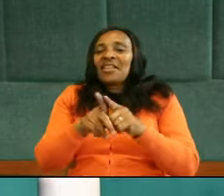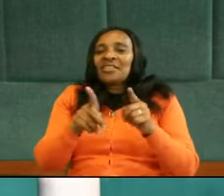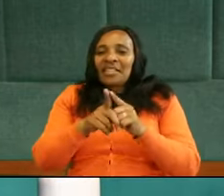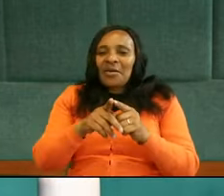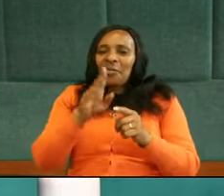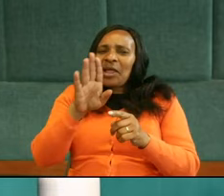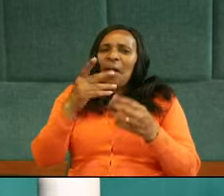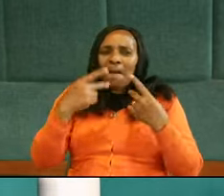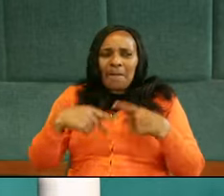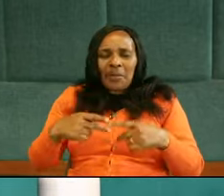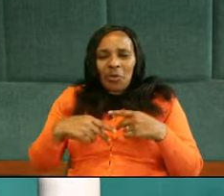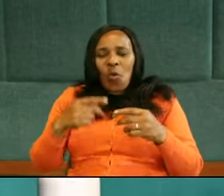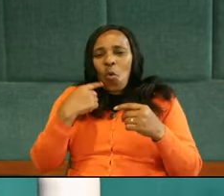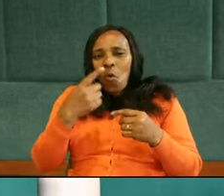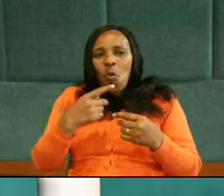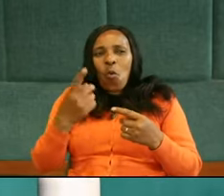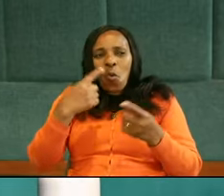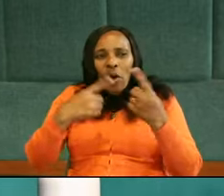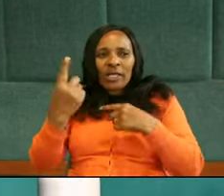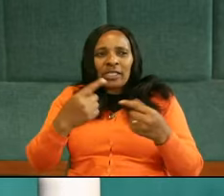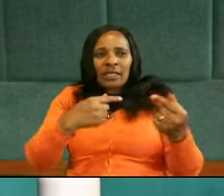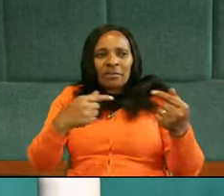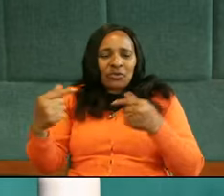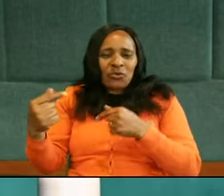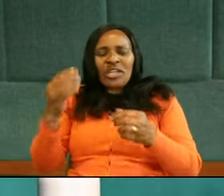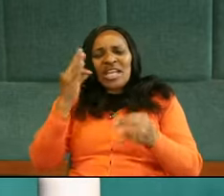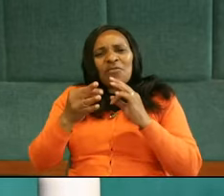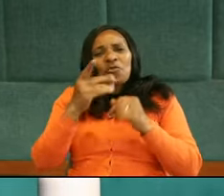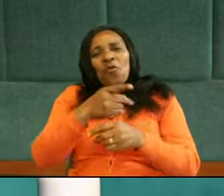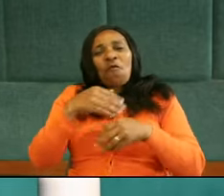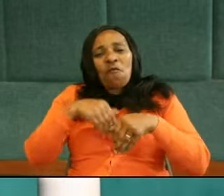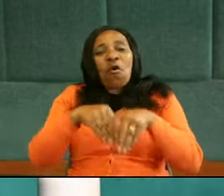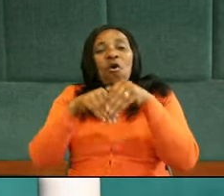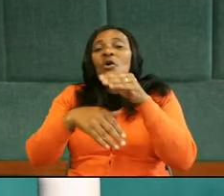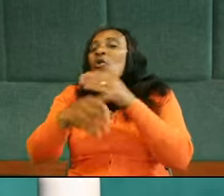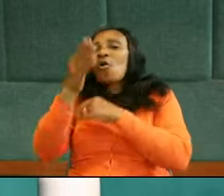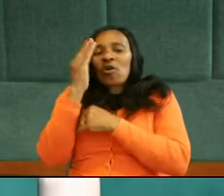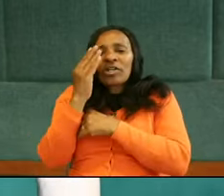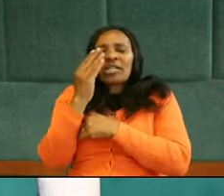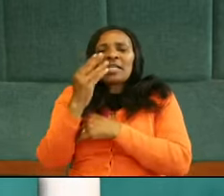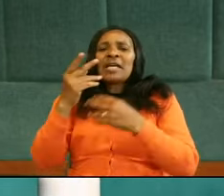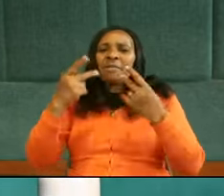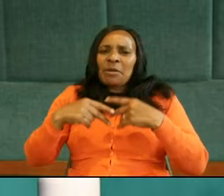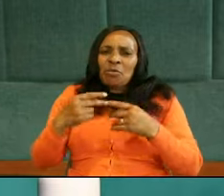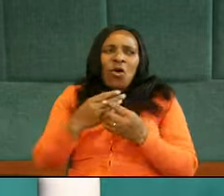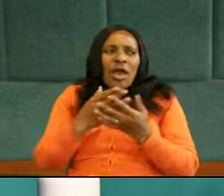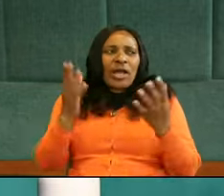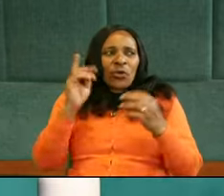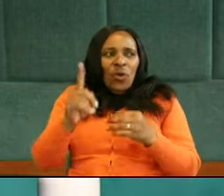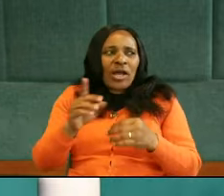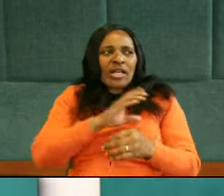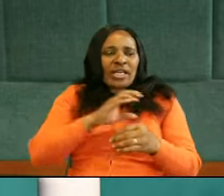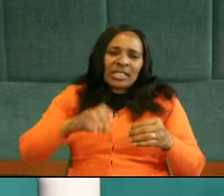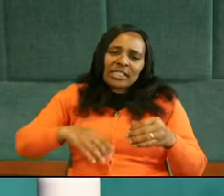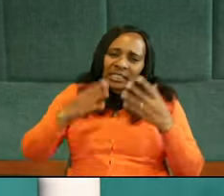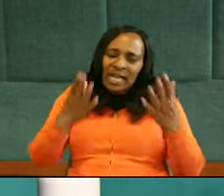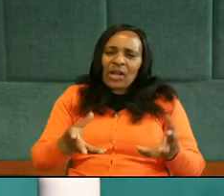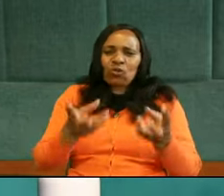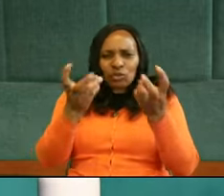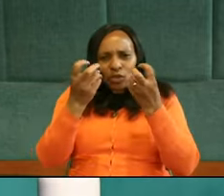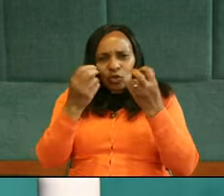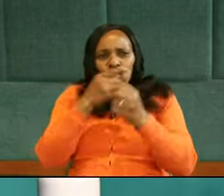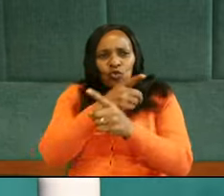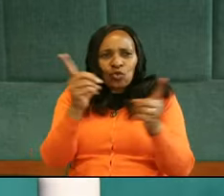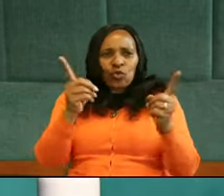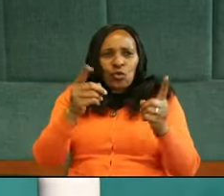people in the battles. So if you follow God, then people, whether you're an atheist or a Christian, will be attracted to you